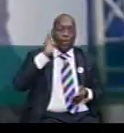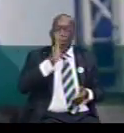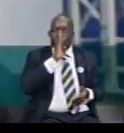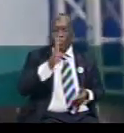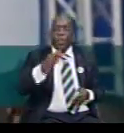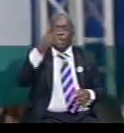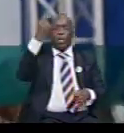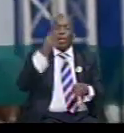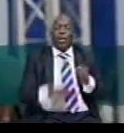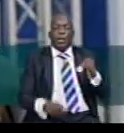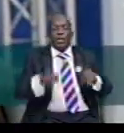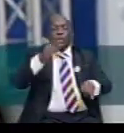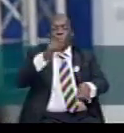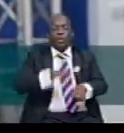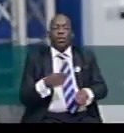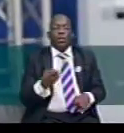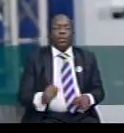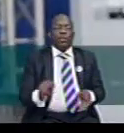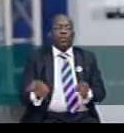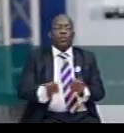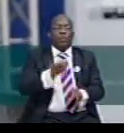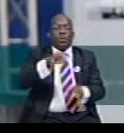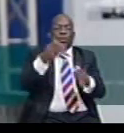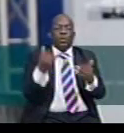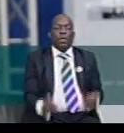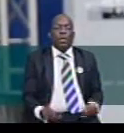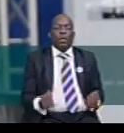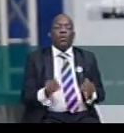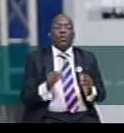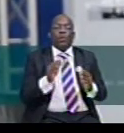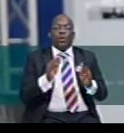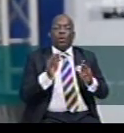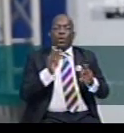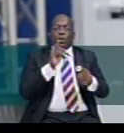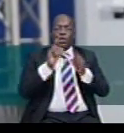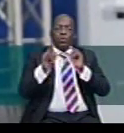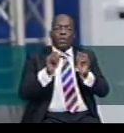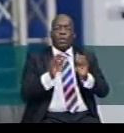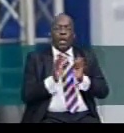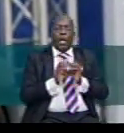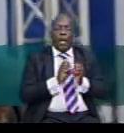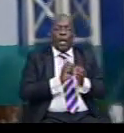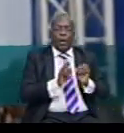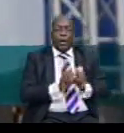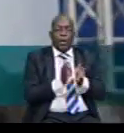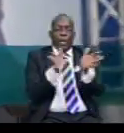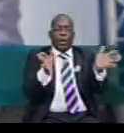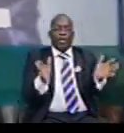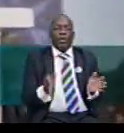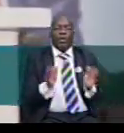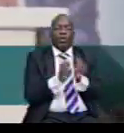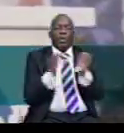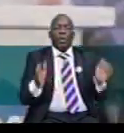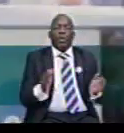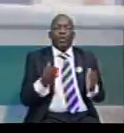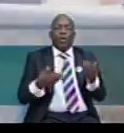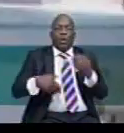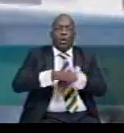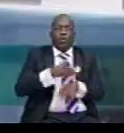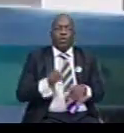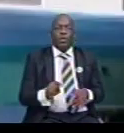speaks expressly without covering the mouth in speaking and without